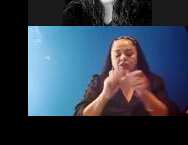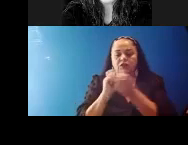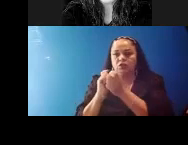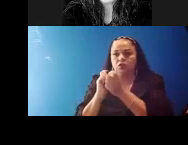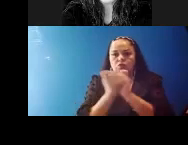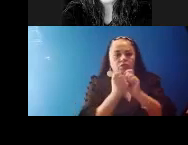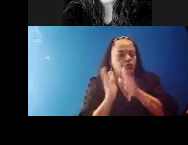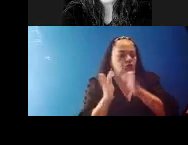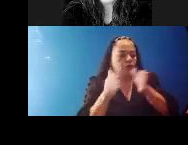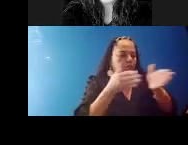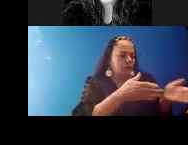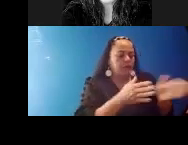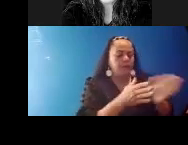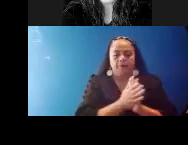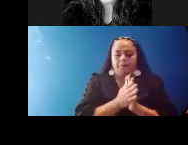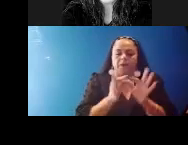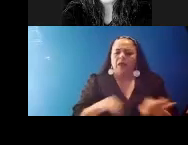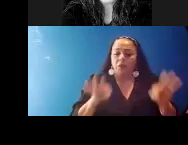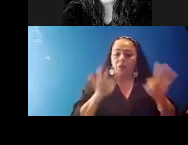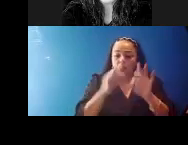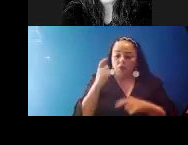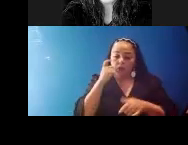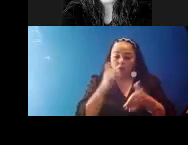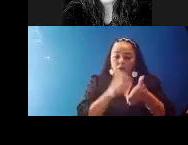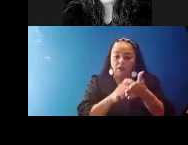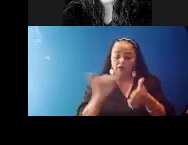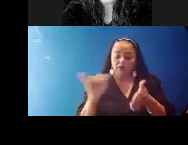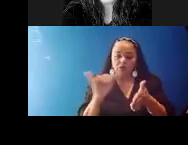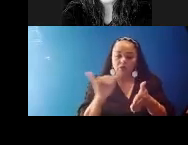So part of what's important to recognize too is like this notion